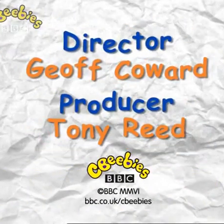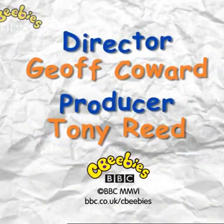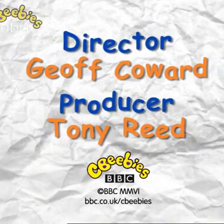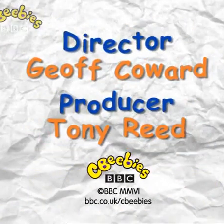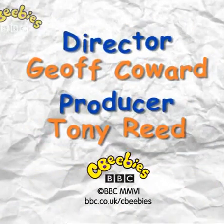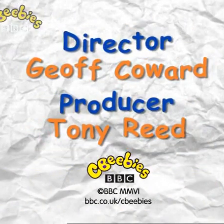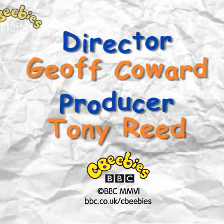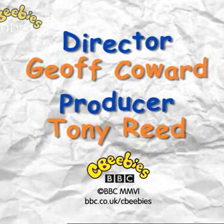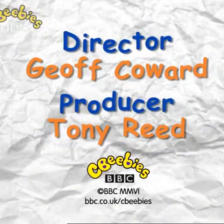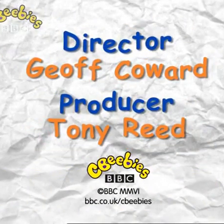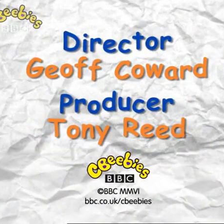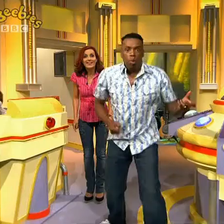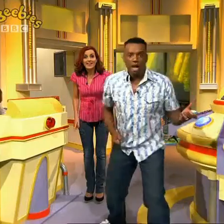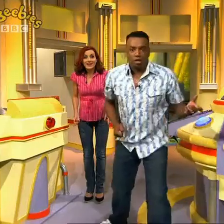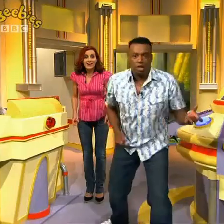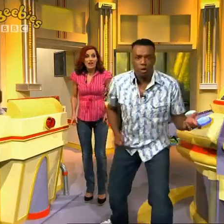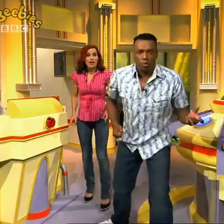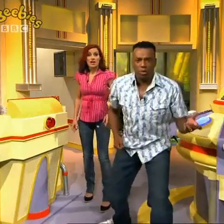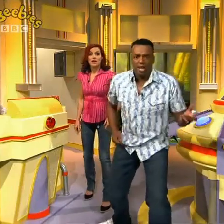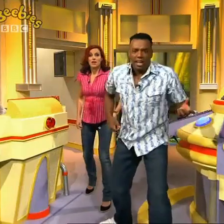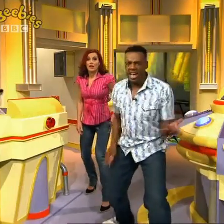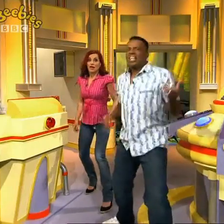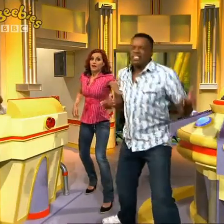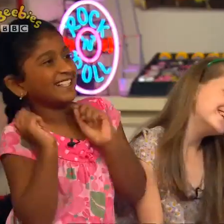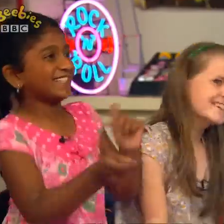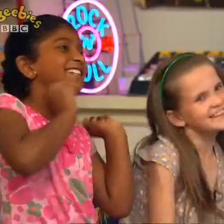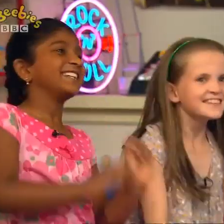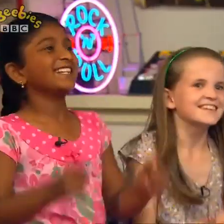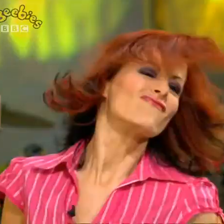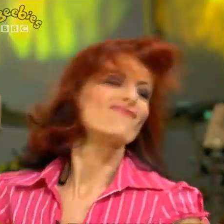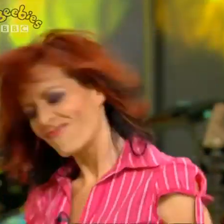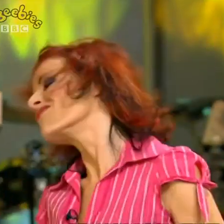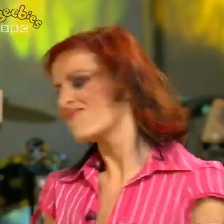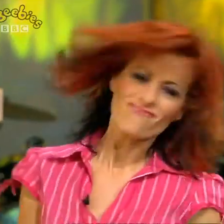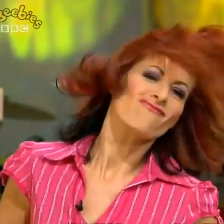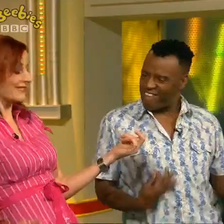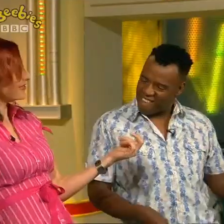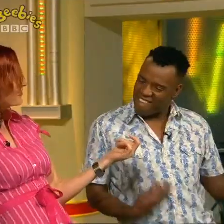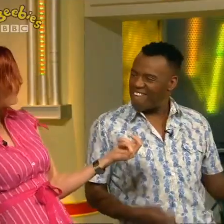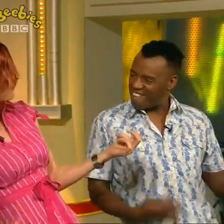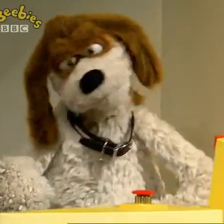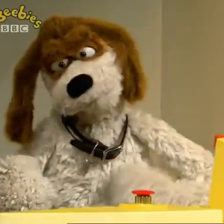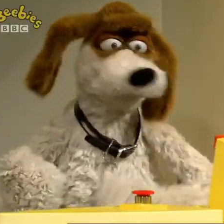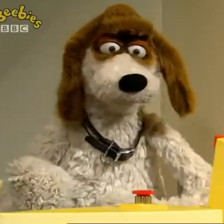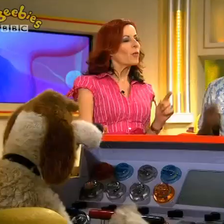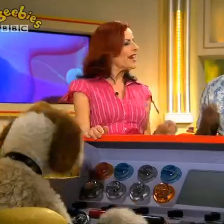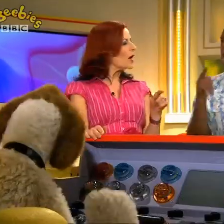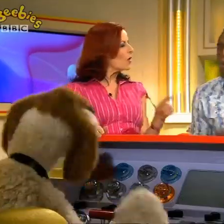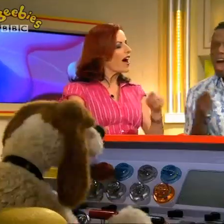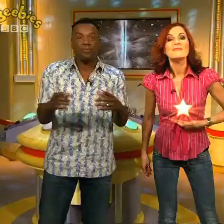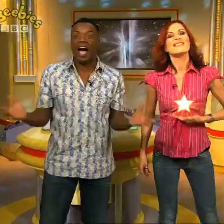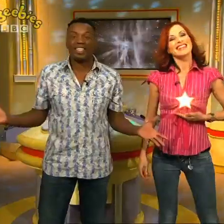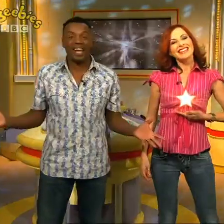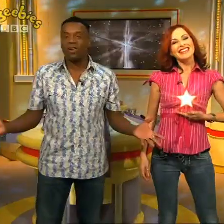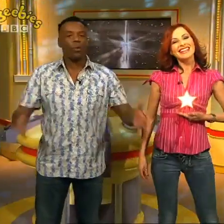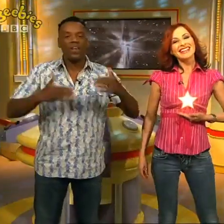doodle-doo. 1, 2, 3, hit it! Rhythm, melody, and